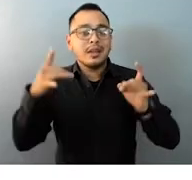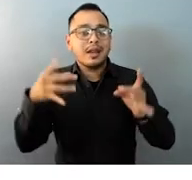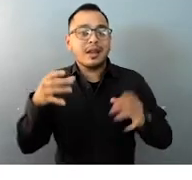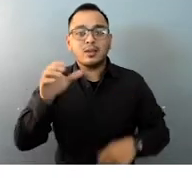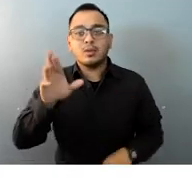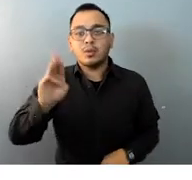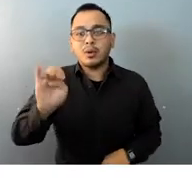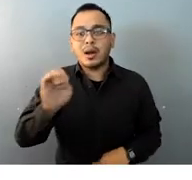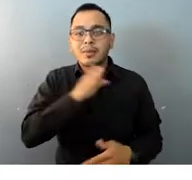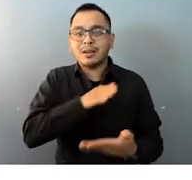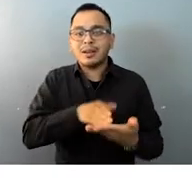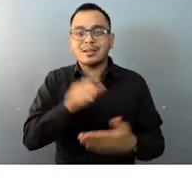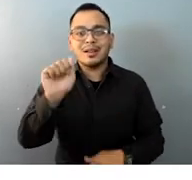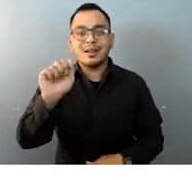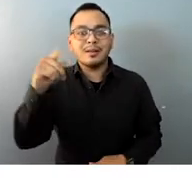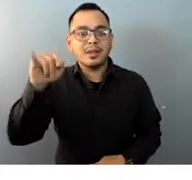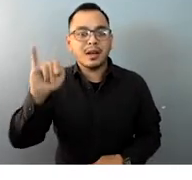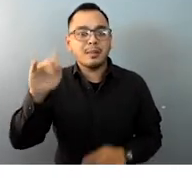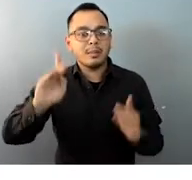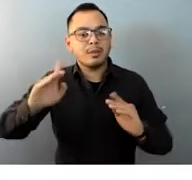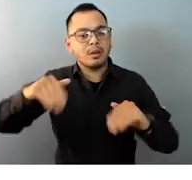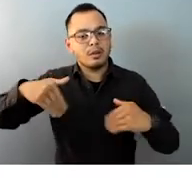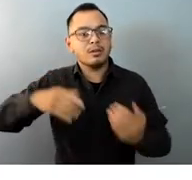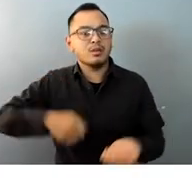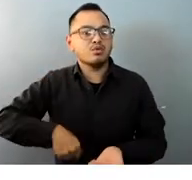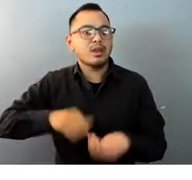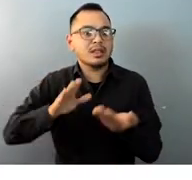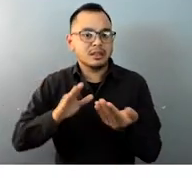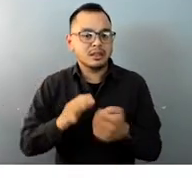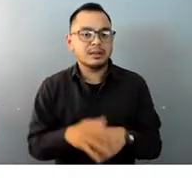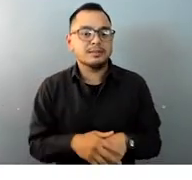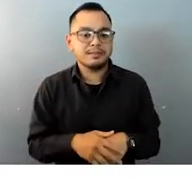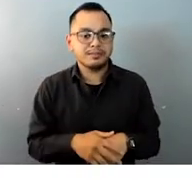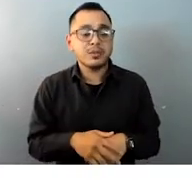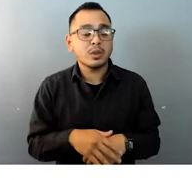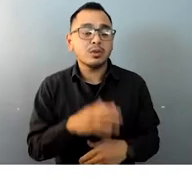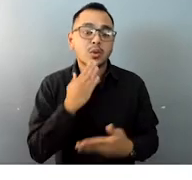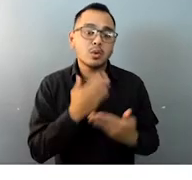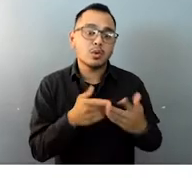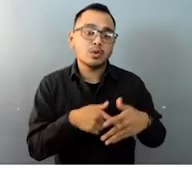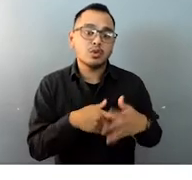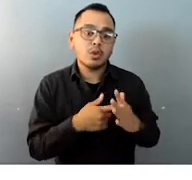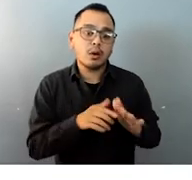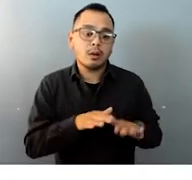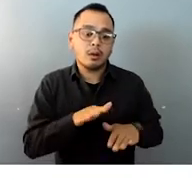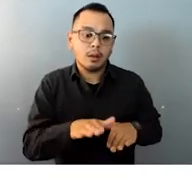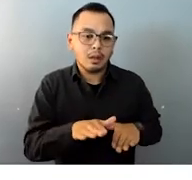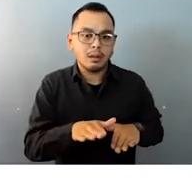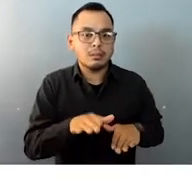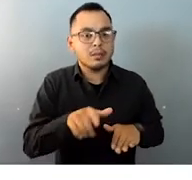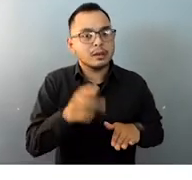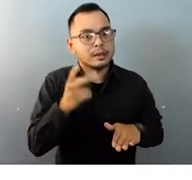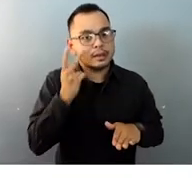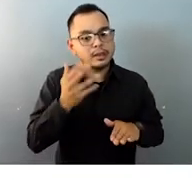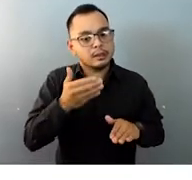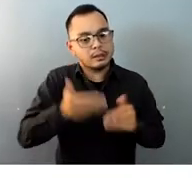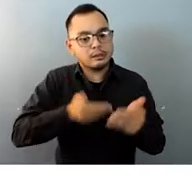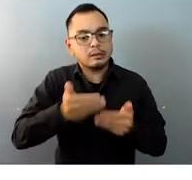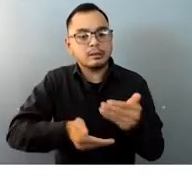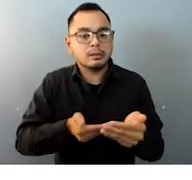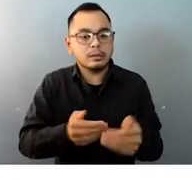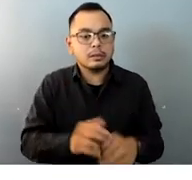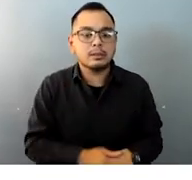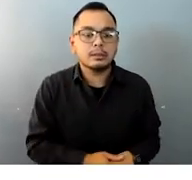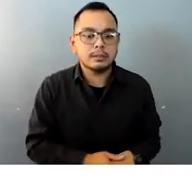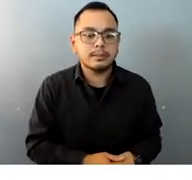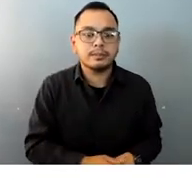acknowledging that hate crimes against AAPI folks have not been addressed. It's a start, but we need to see